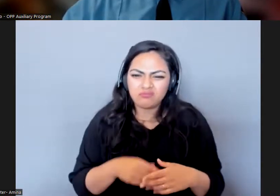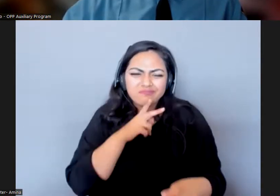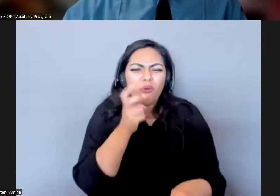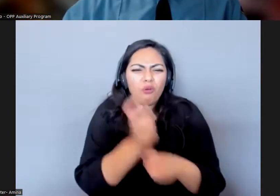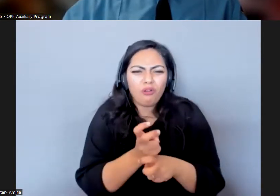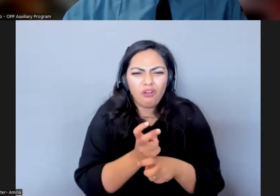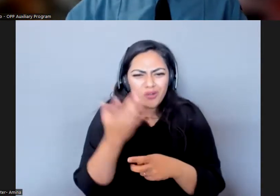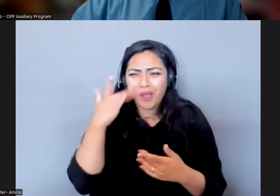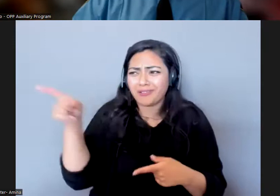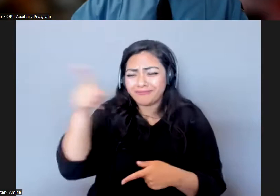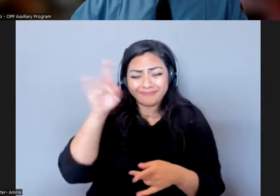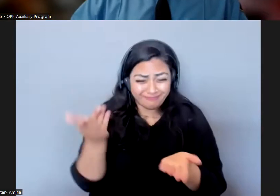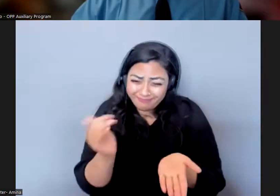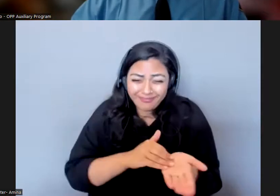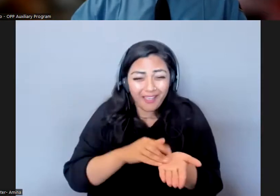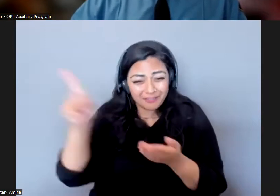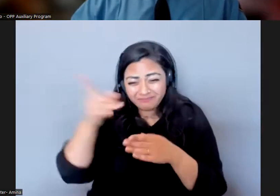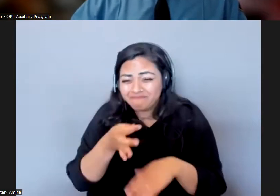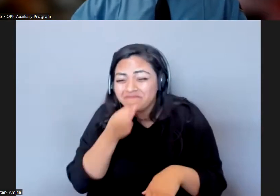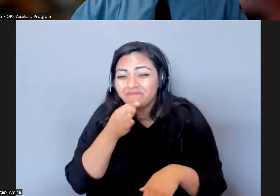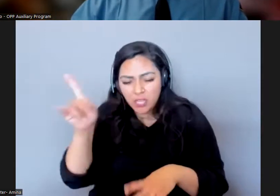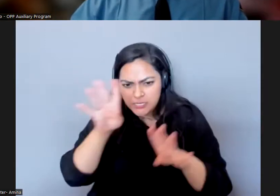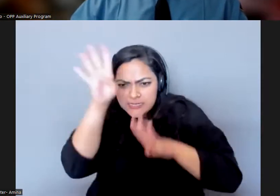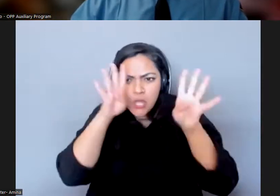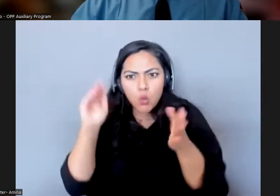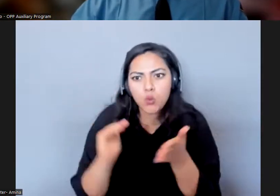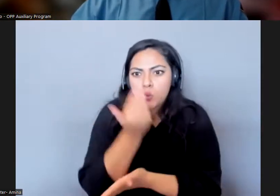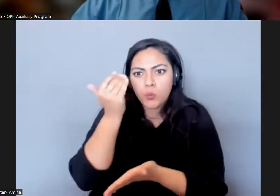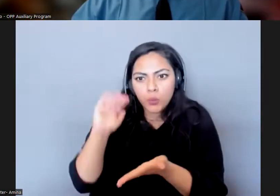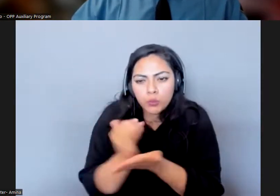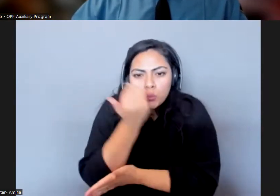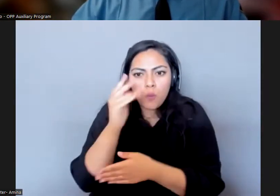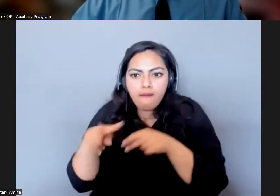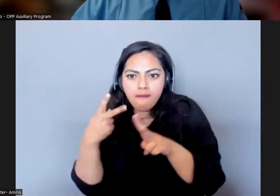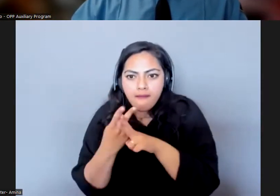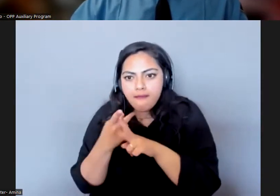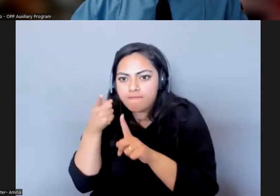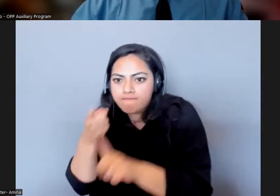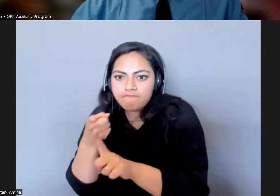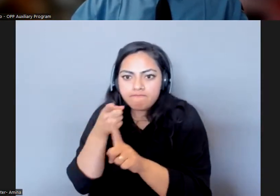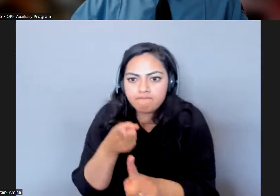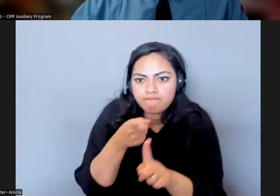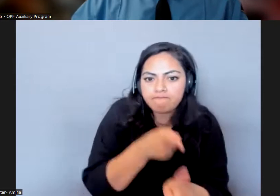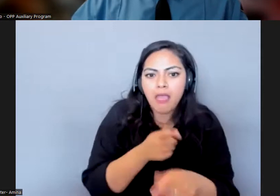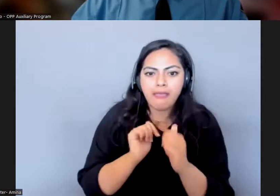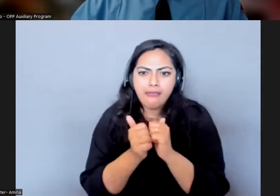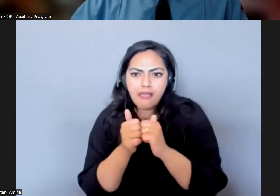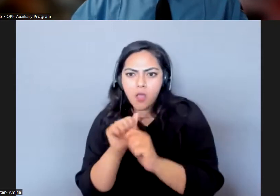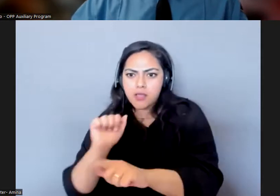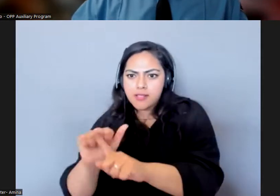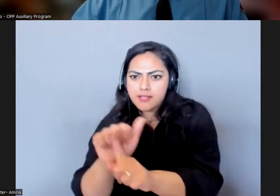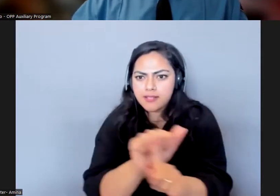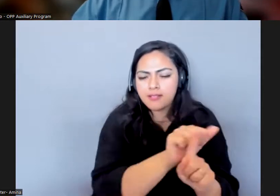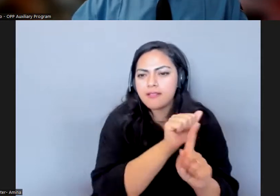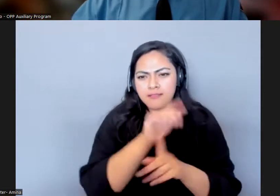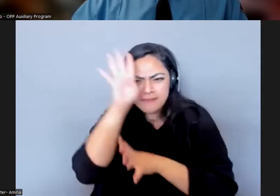and everything. So, yeah, that would be a good tip as well. One of the things I just thought of